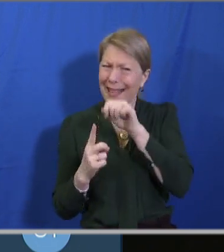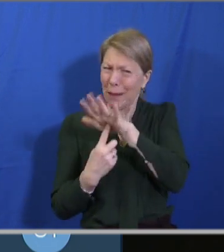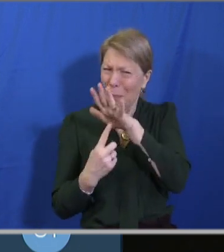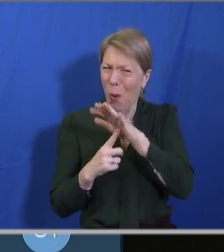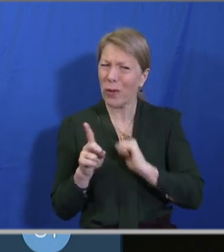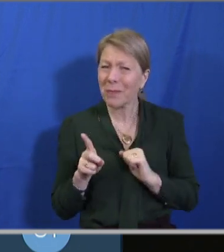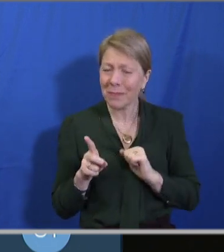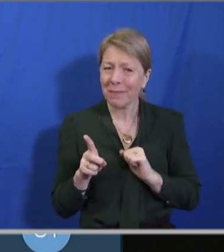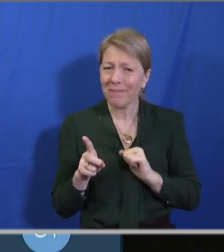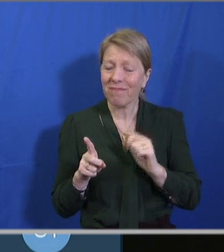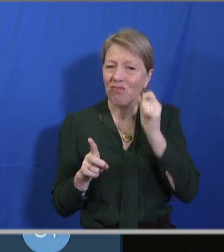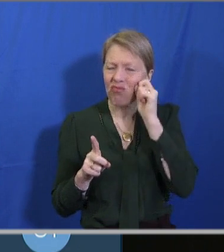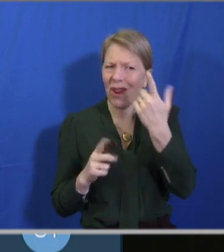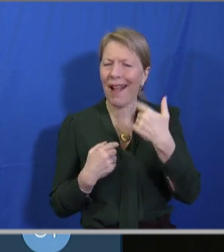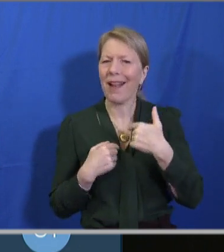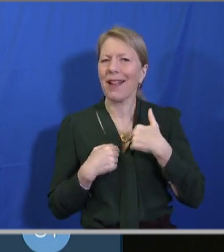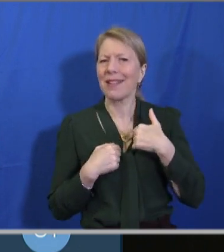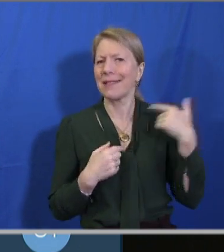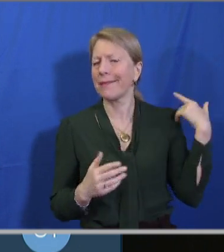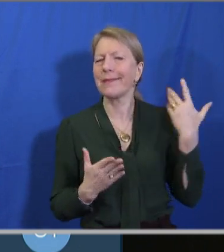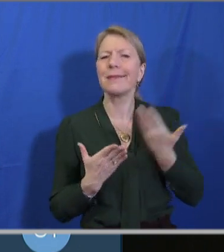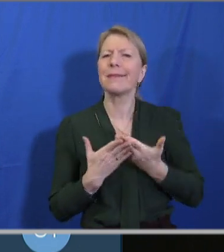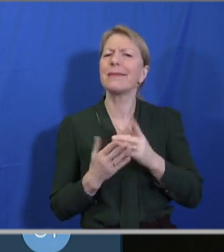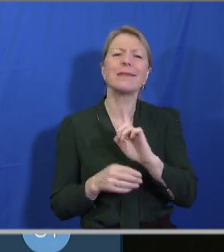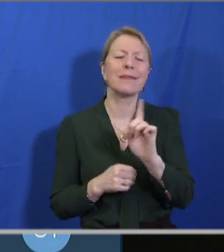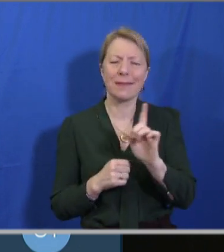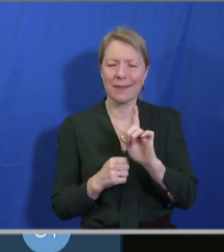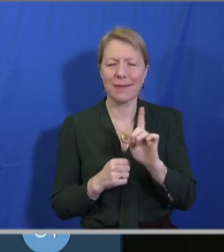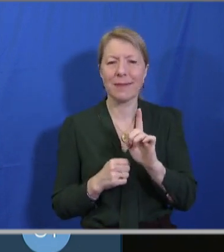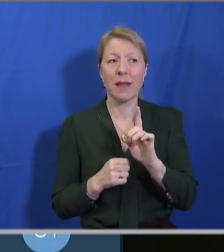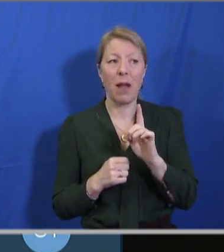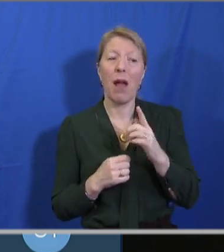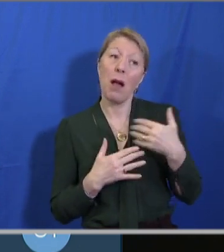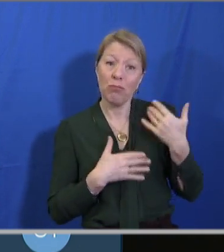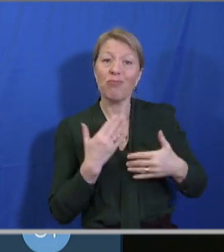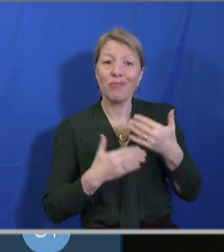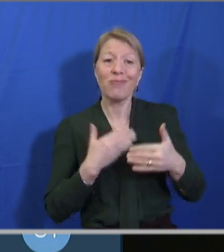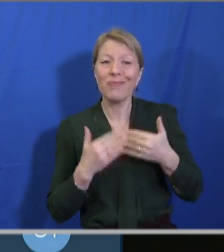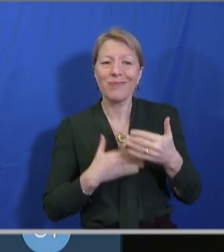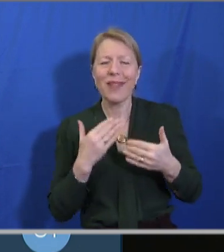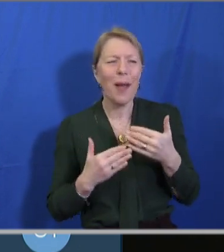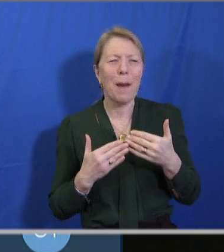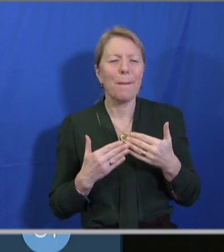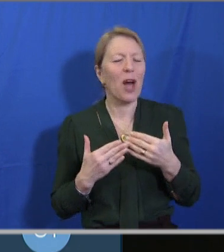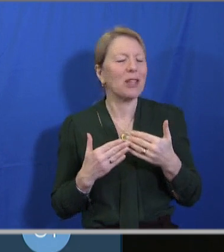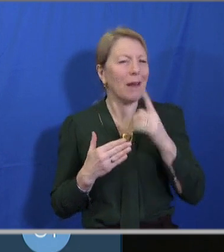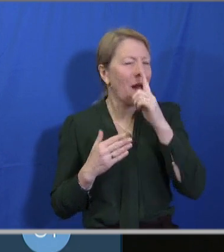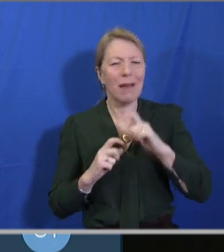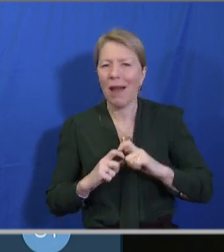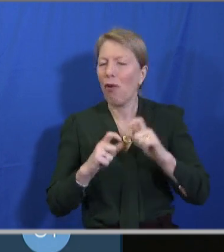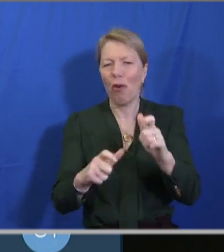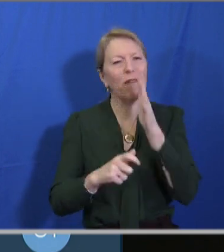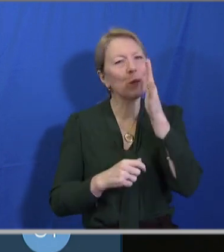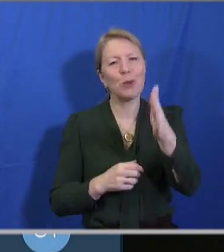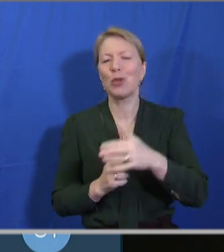way things have been done up until now is no longer fit for purpose. And a new approach is very much